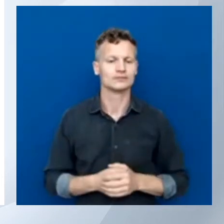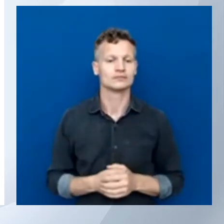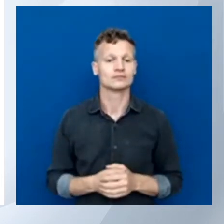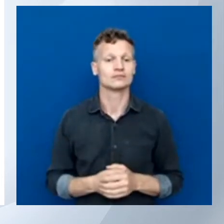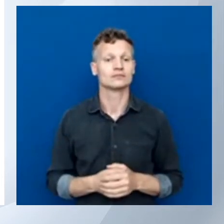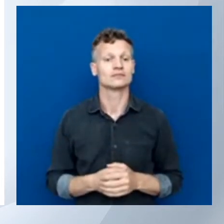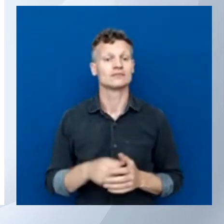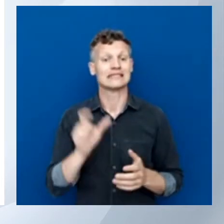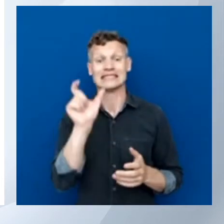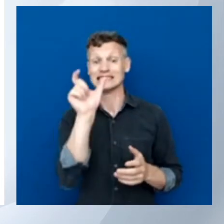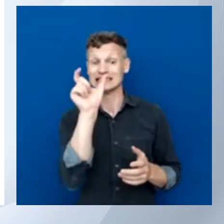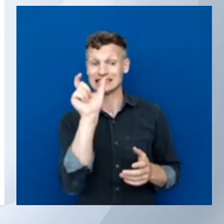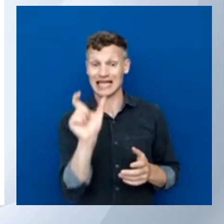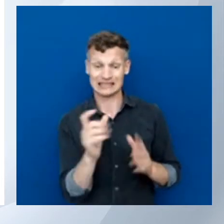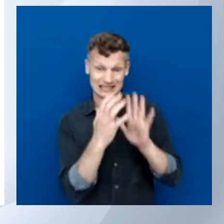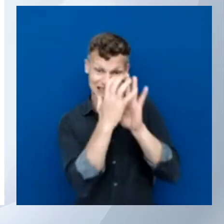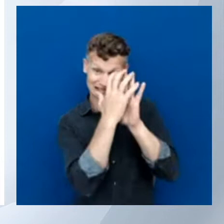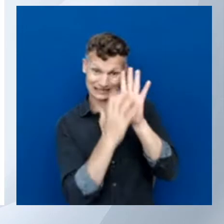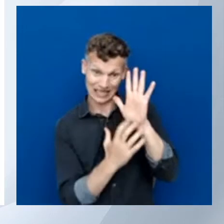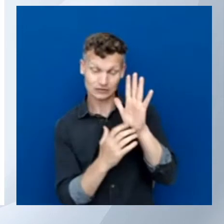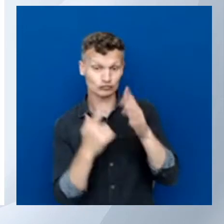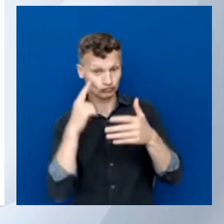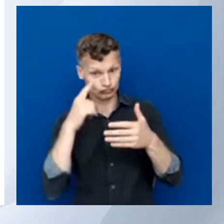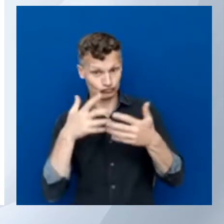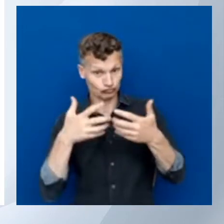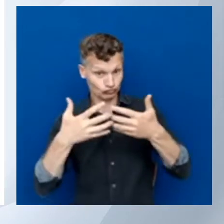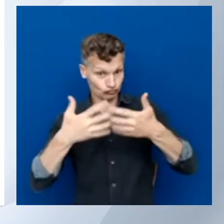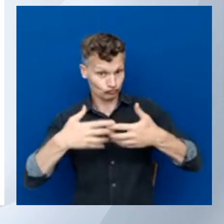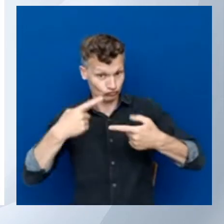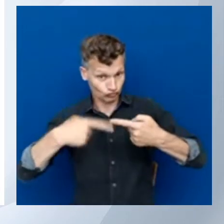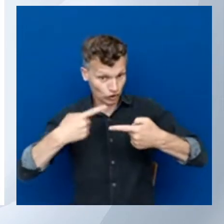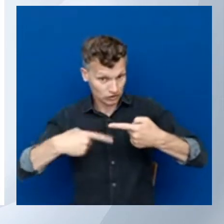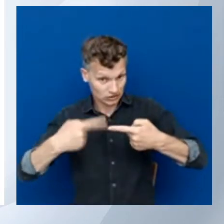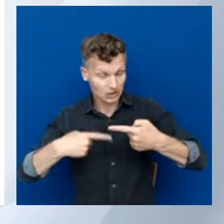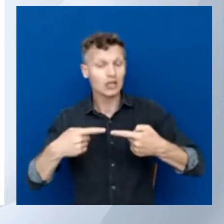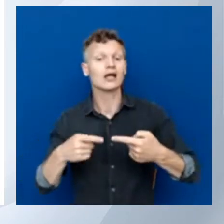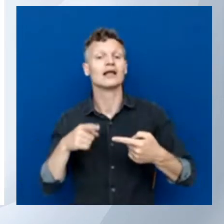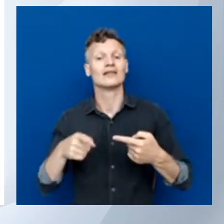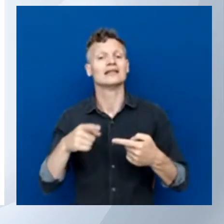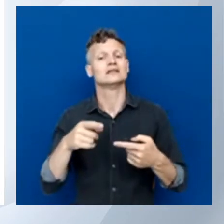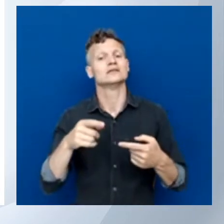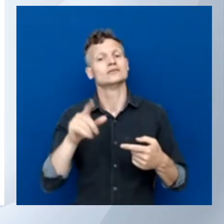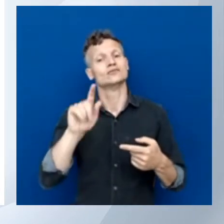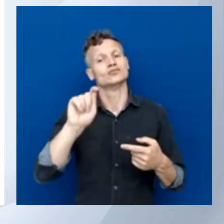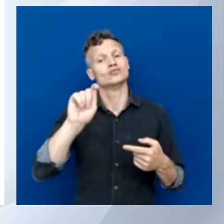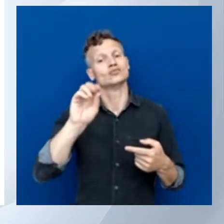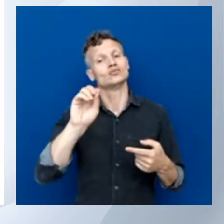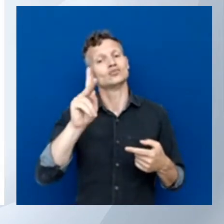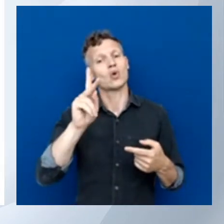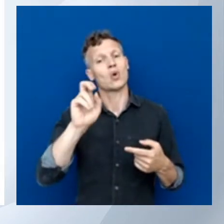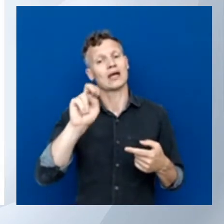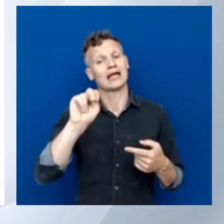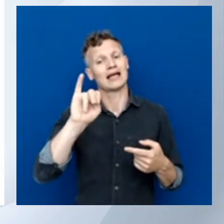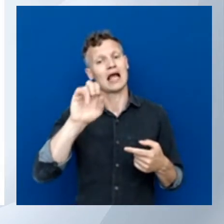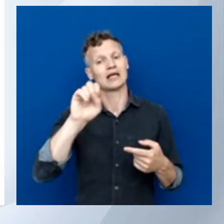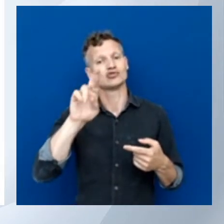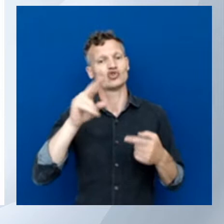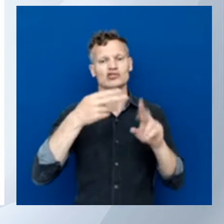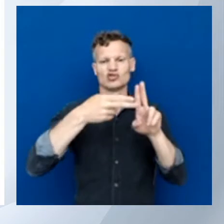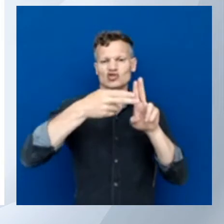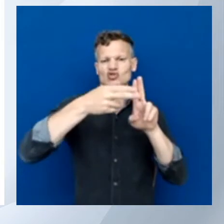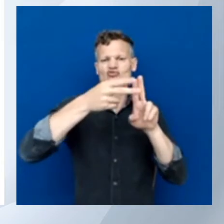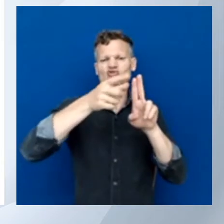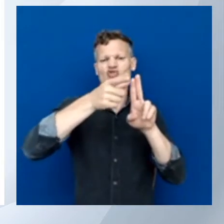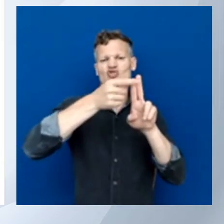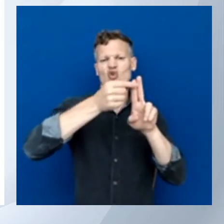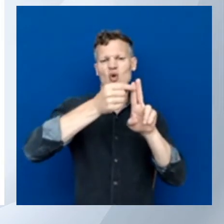the sentences are tokenized by the BERT tokenizer. And about the BERT tokenizer, you can,